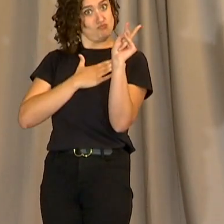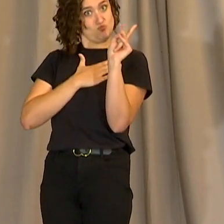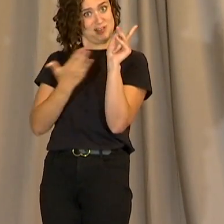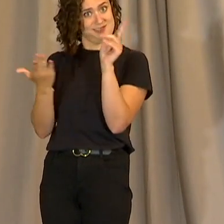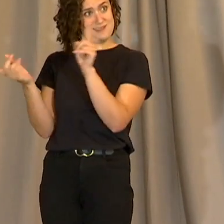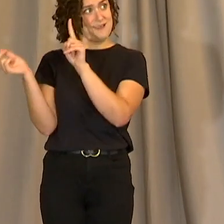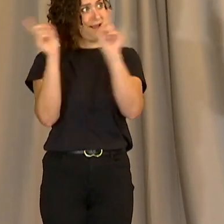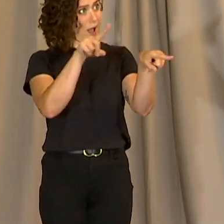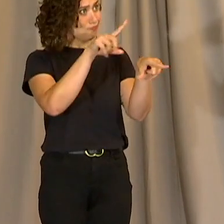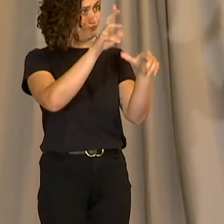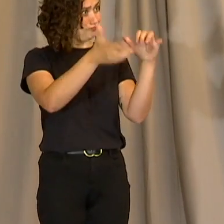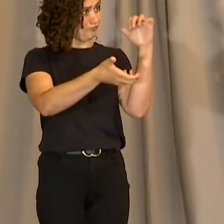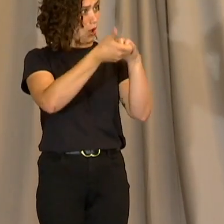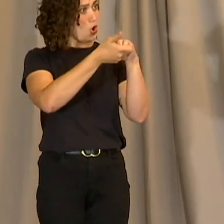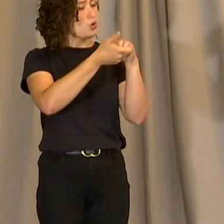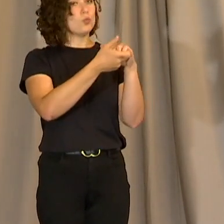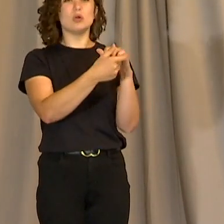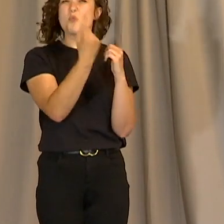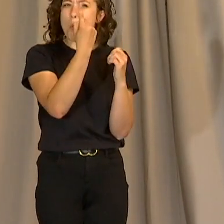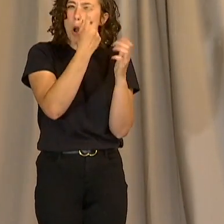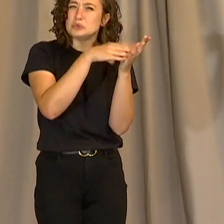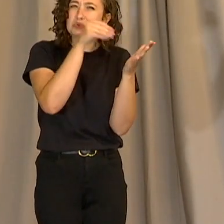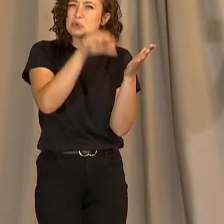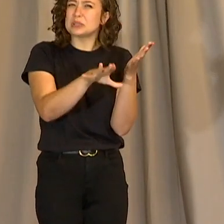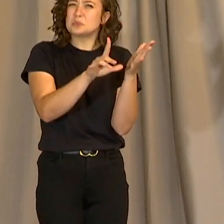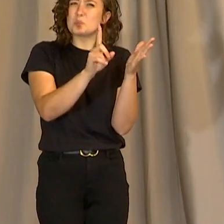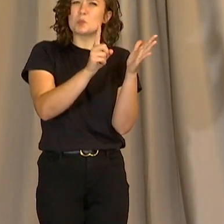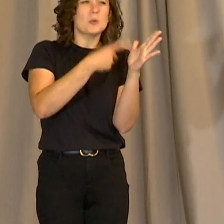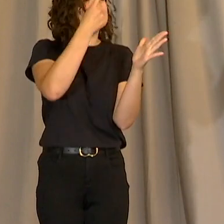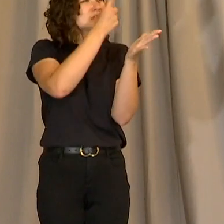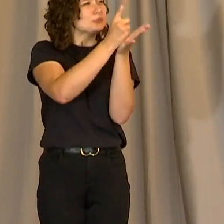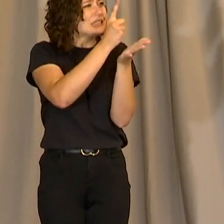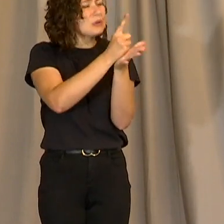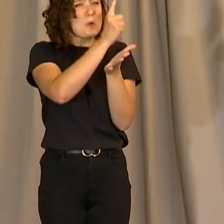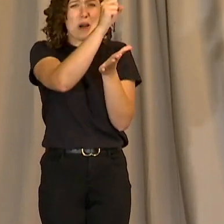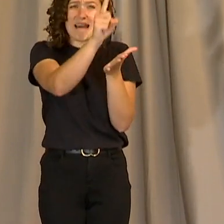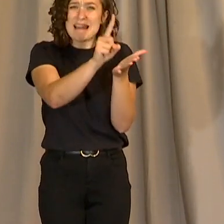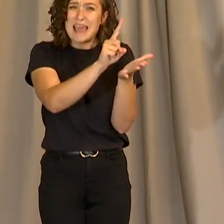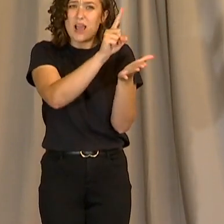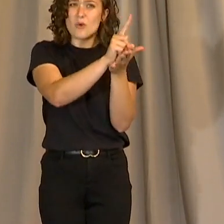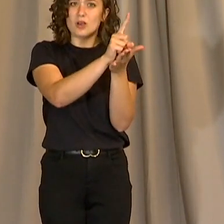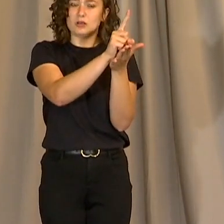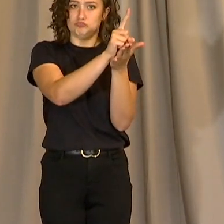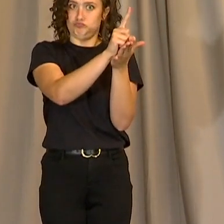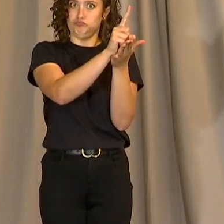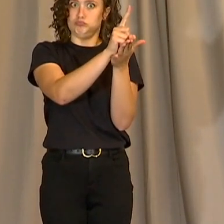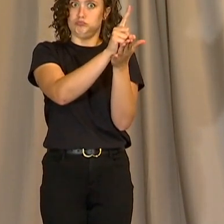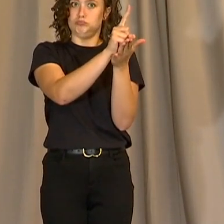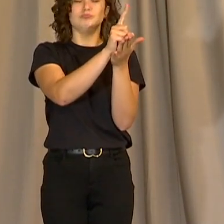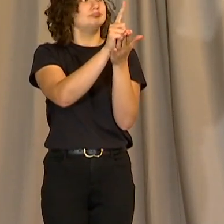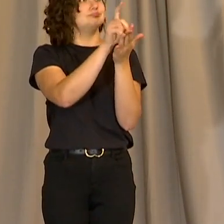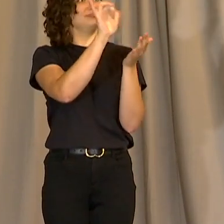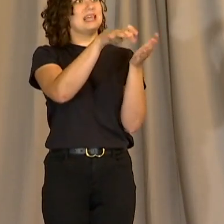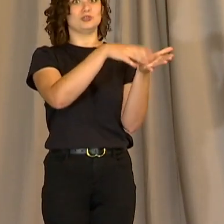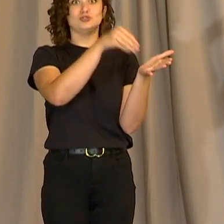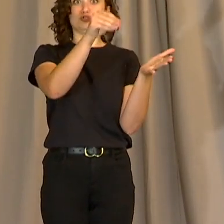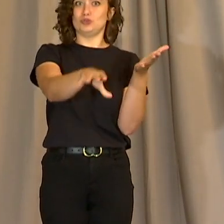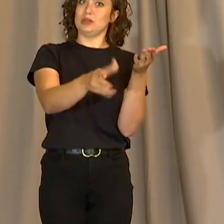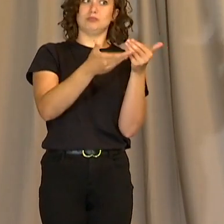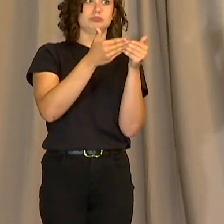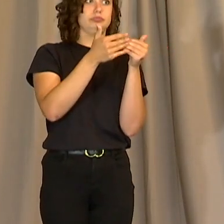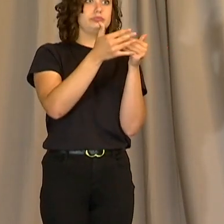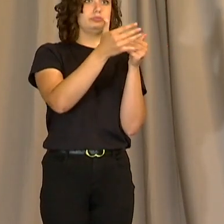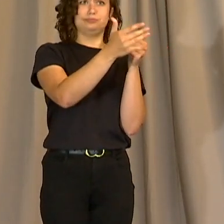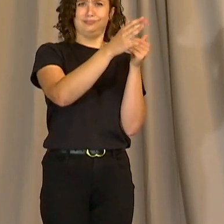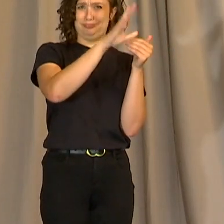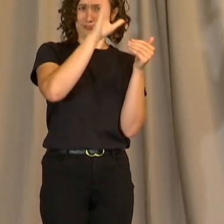students, one student, right? Once a week, 1 hour, spend some time, follow that student for multiple years. We know that that's a